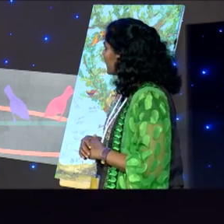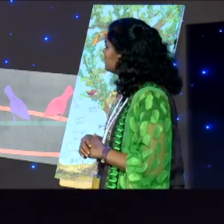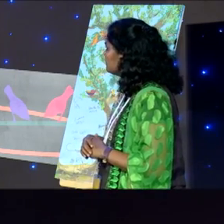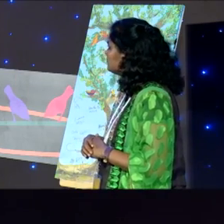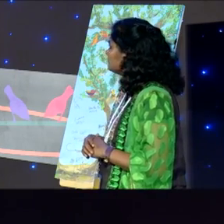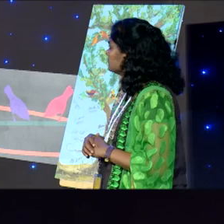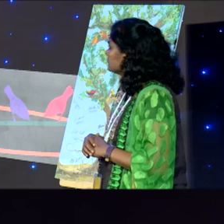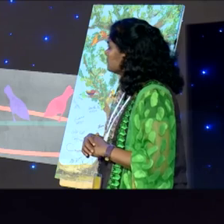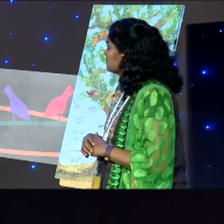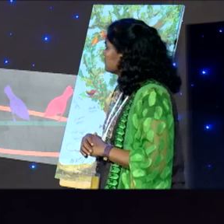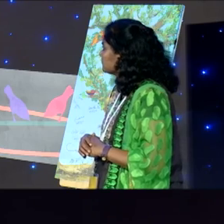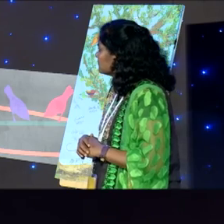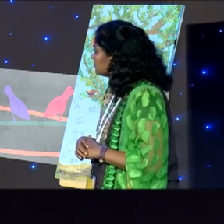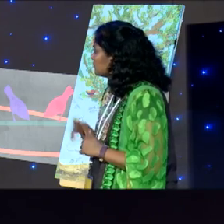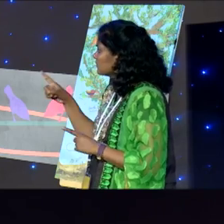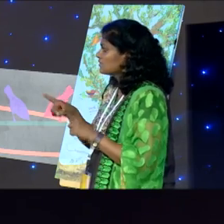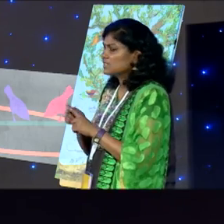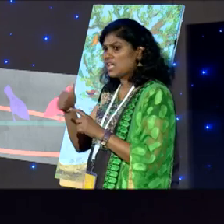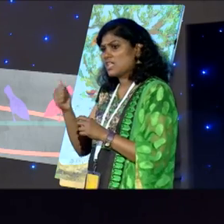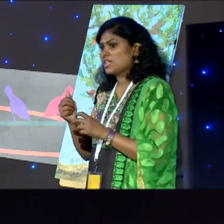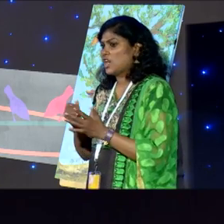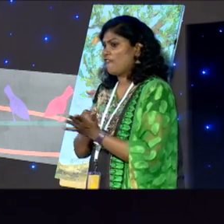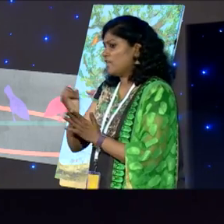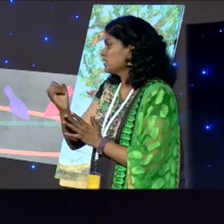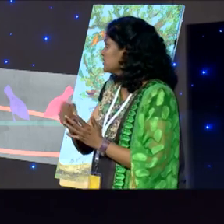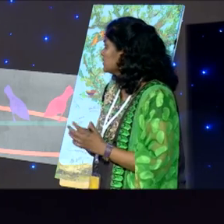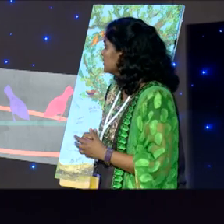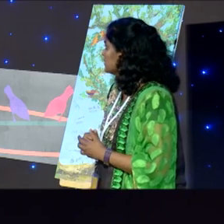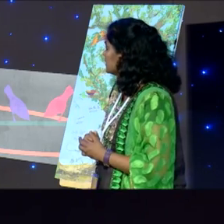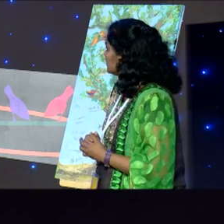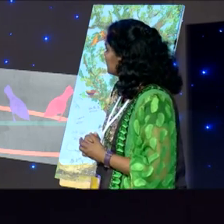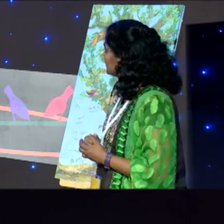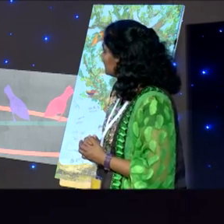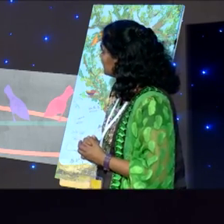We did this in 17 villages in Simlipal,